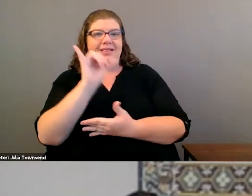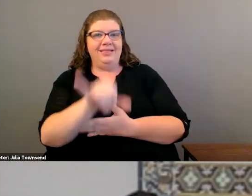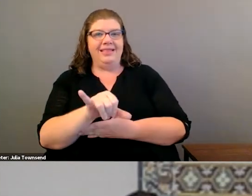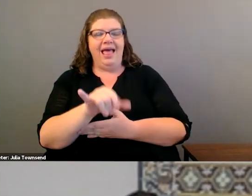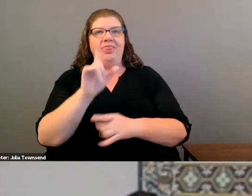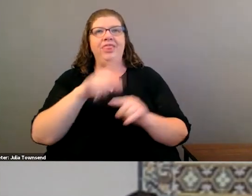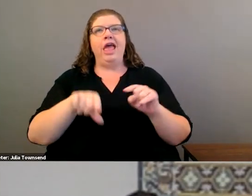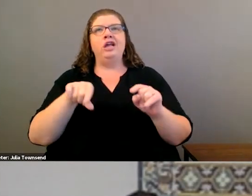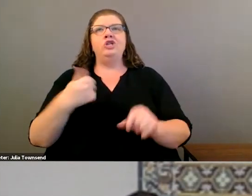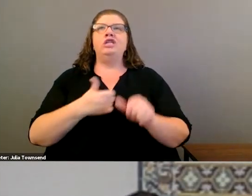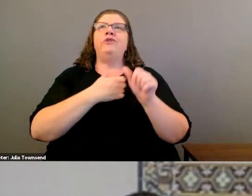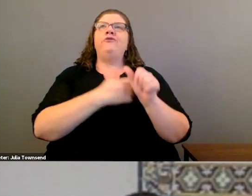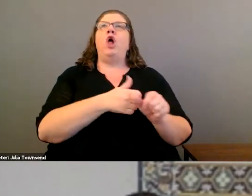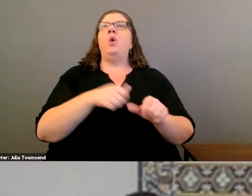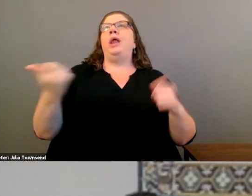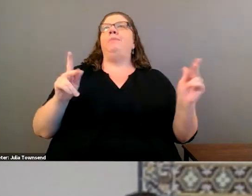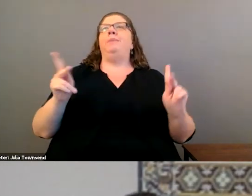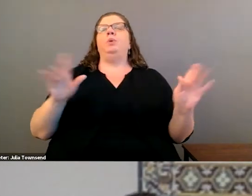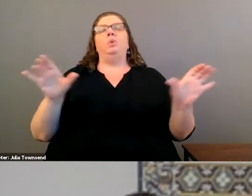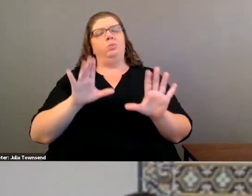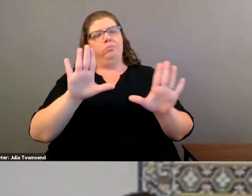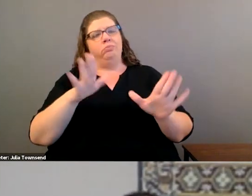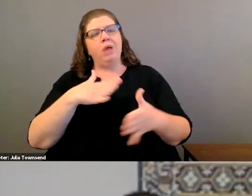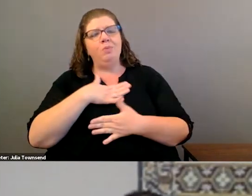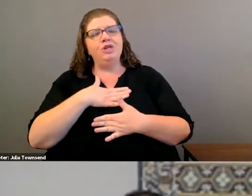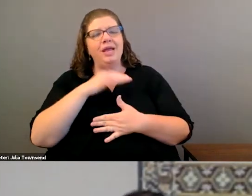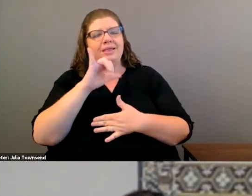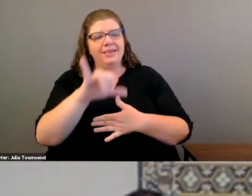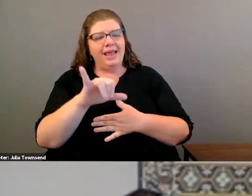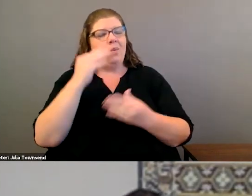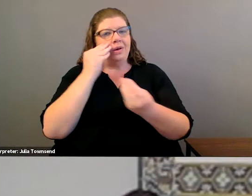someone else does. So I appreciate that and want to pass that to our